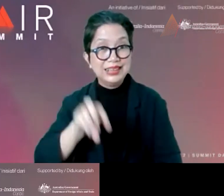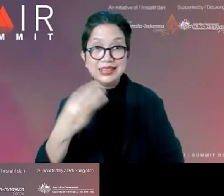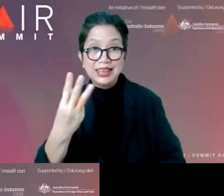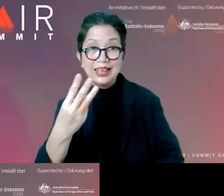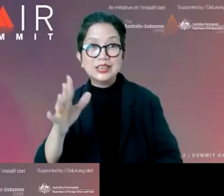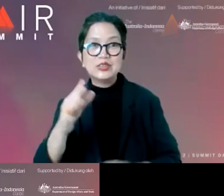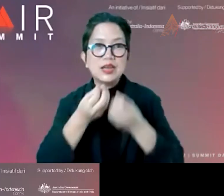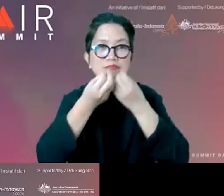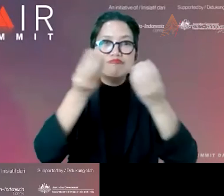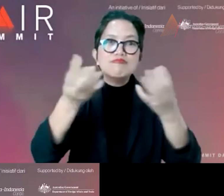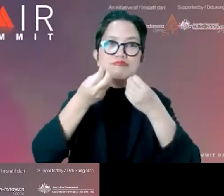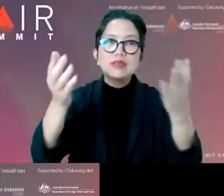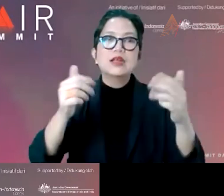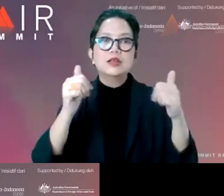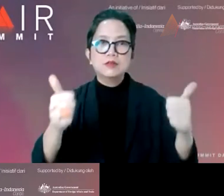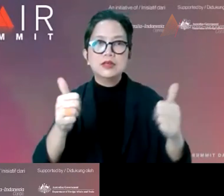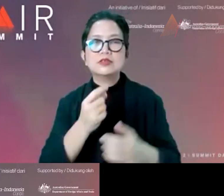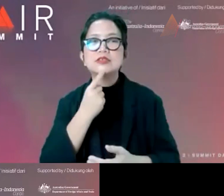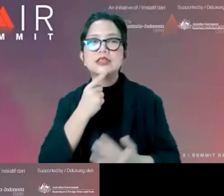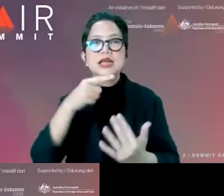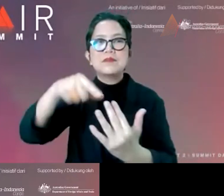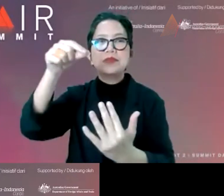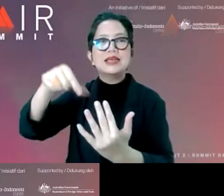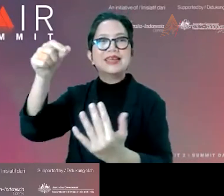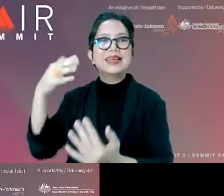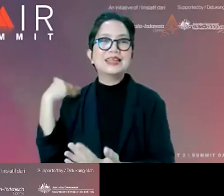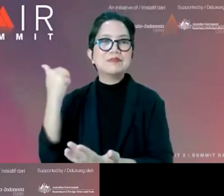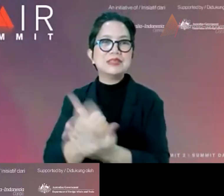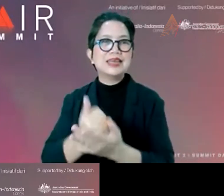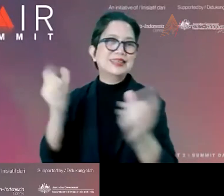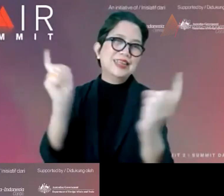policy choices that the government faces during this pandemic.